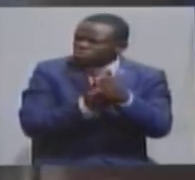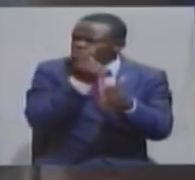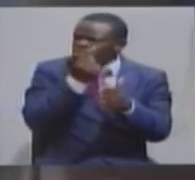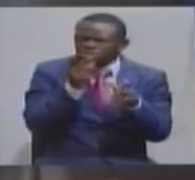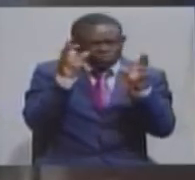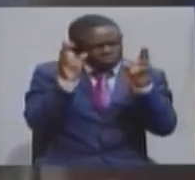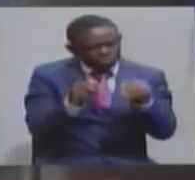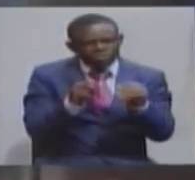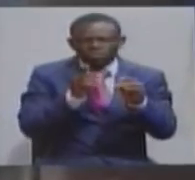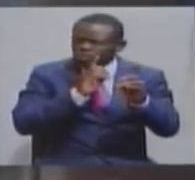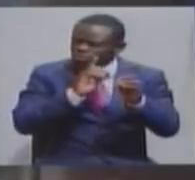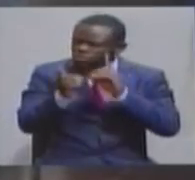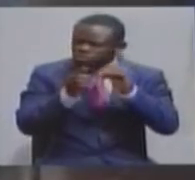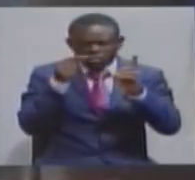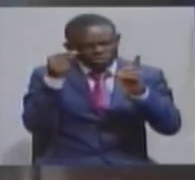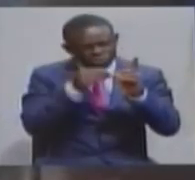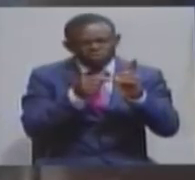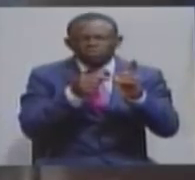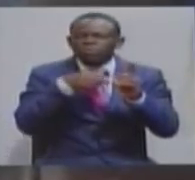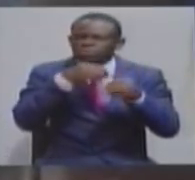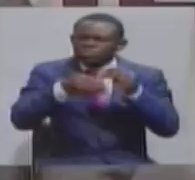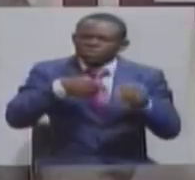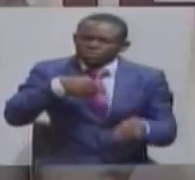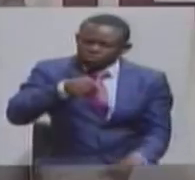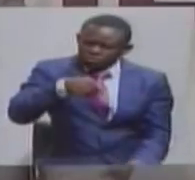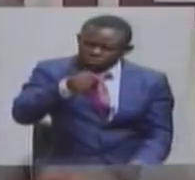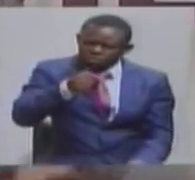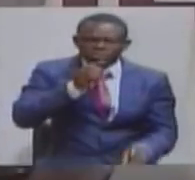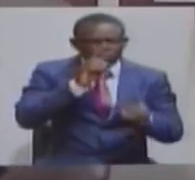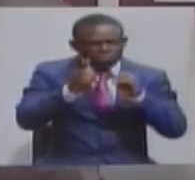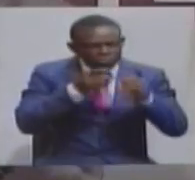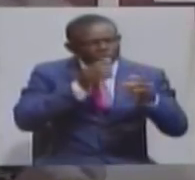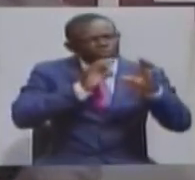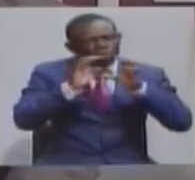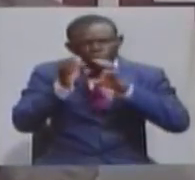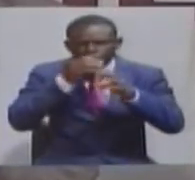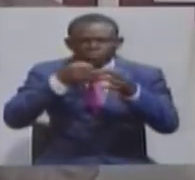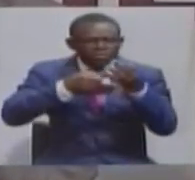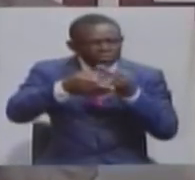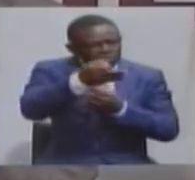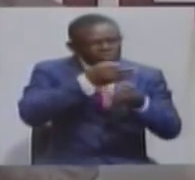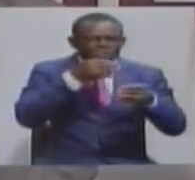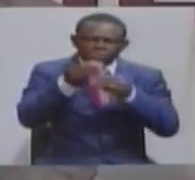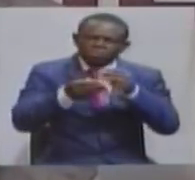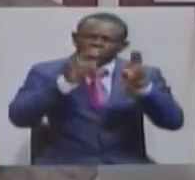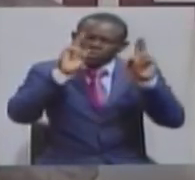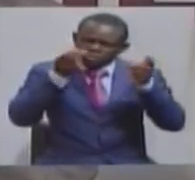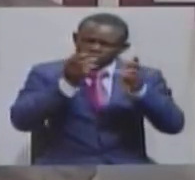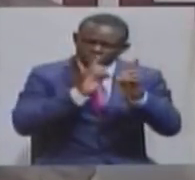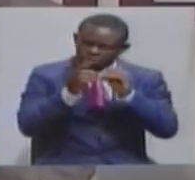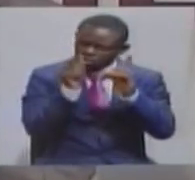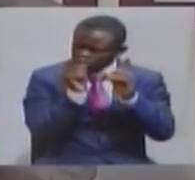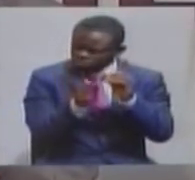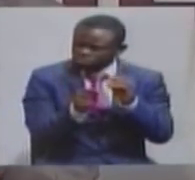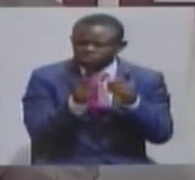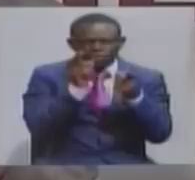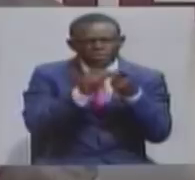For me, dialogue is a process. The fact that FDD, MMD, UPND,